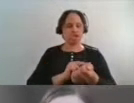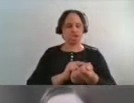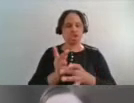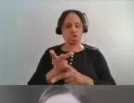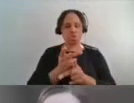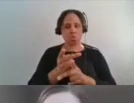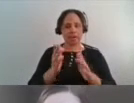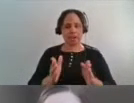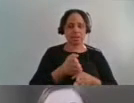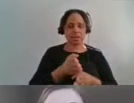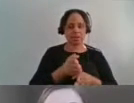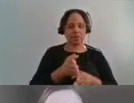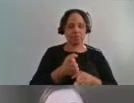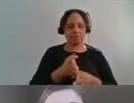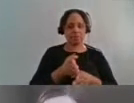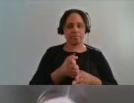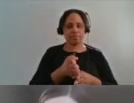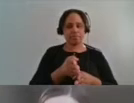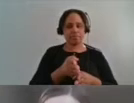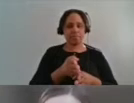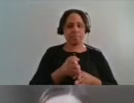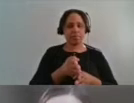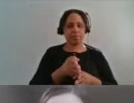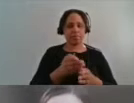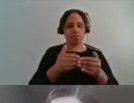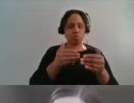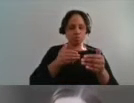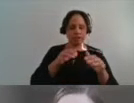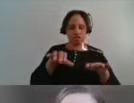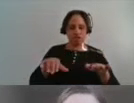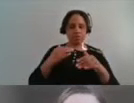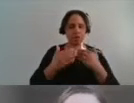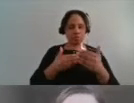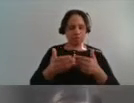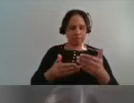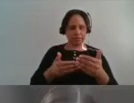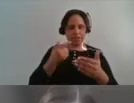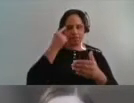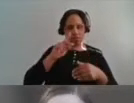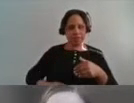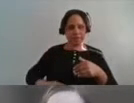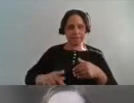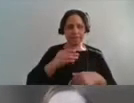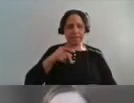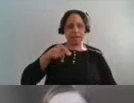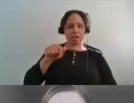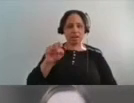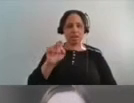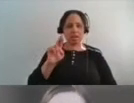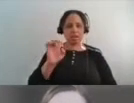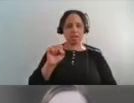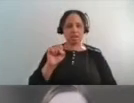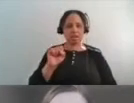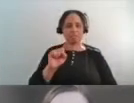I specialize in the pre-transplant process for kidney and pancreas donors, but we'll kind of touch